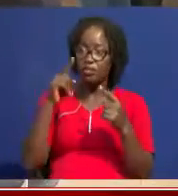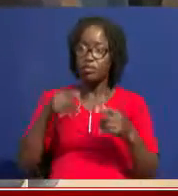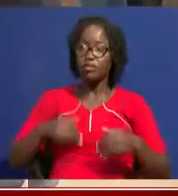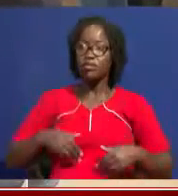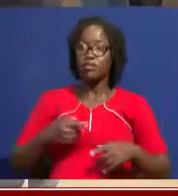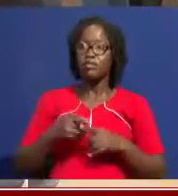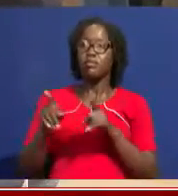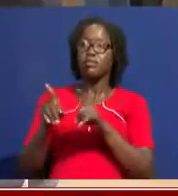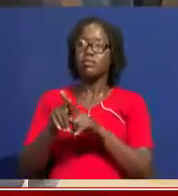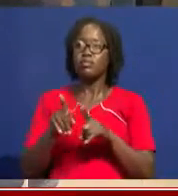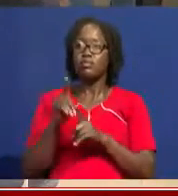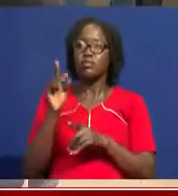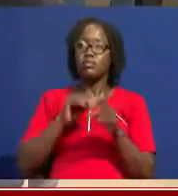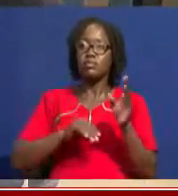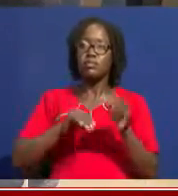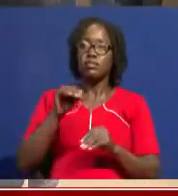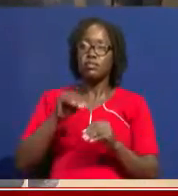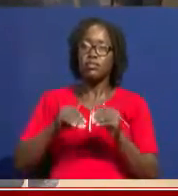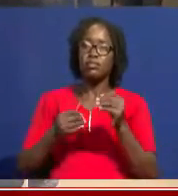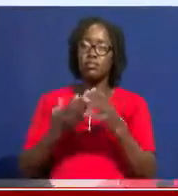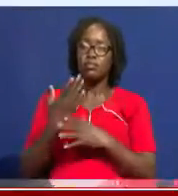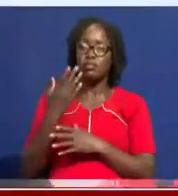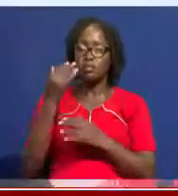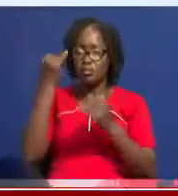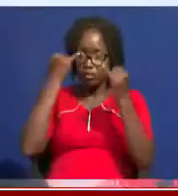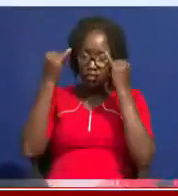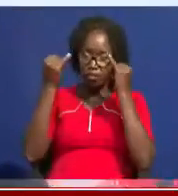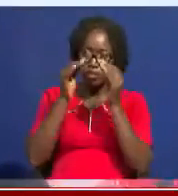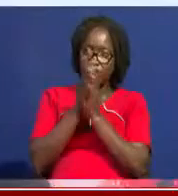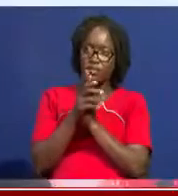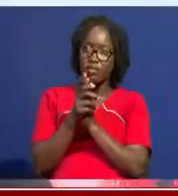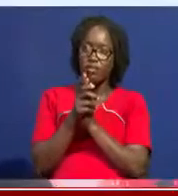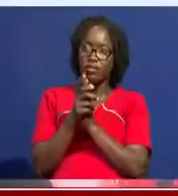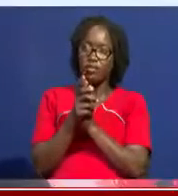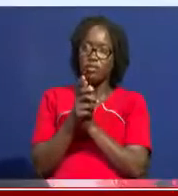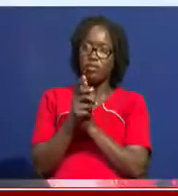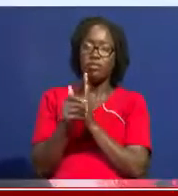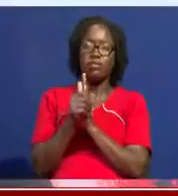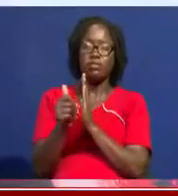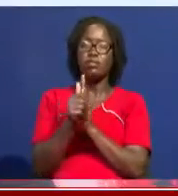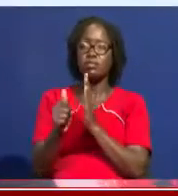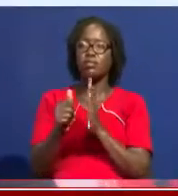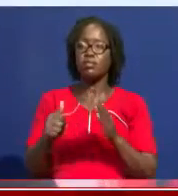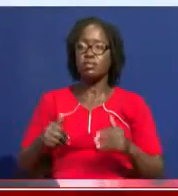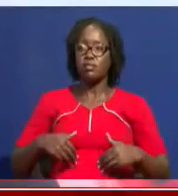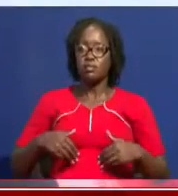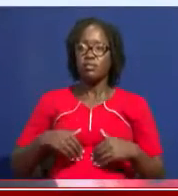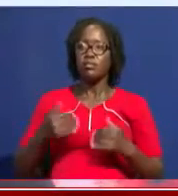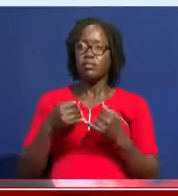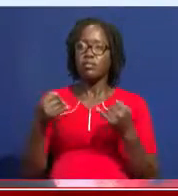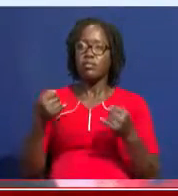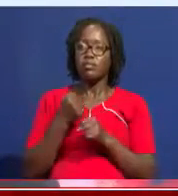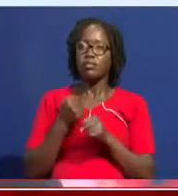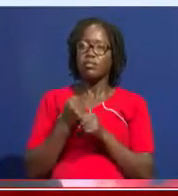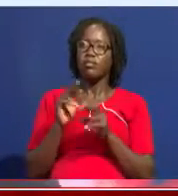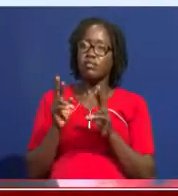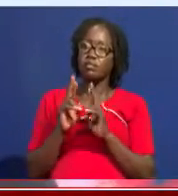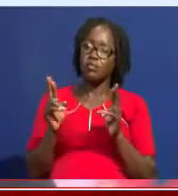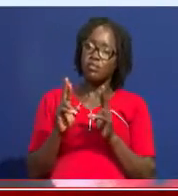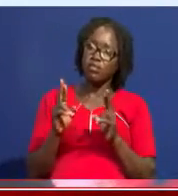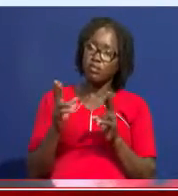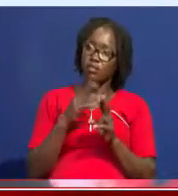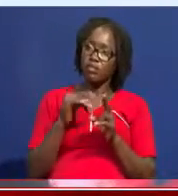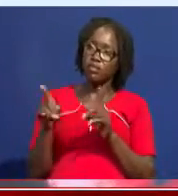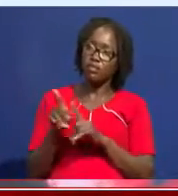but also contribute to the growth of innovation. We upskill the youth for online work readiness